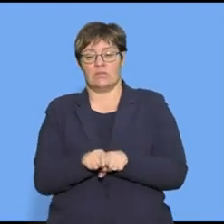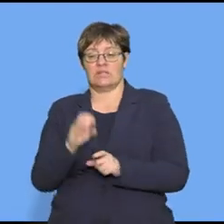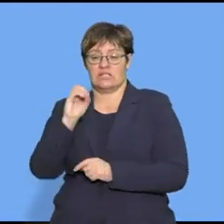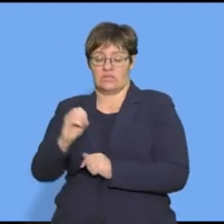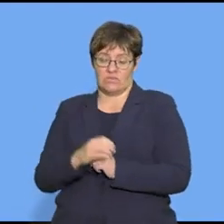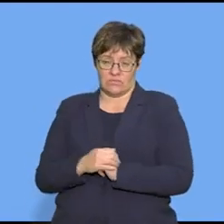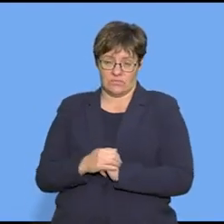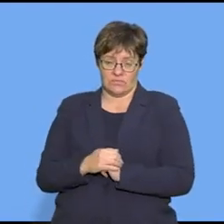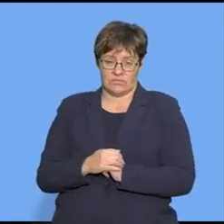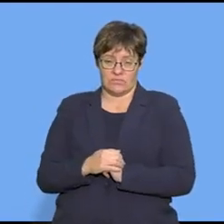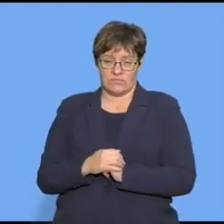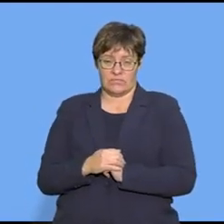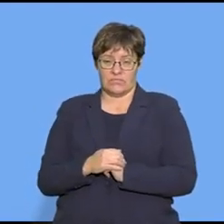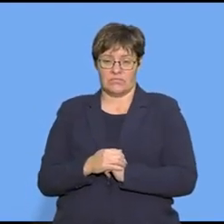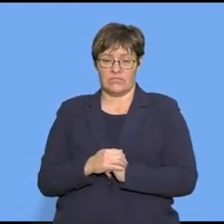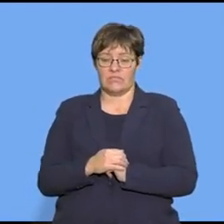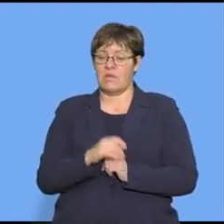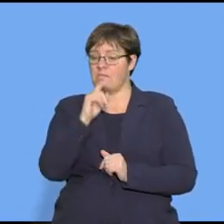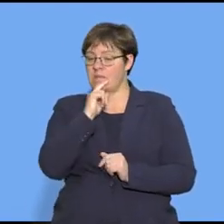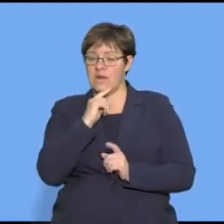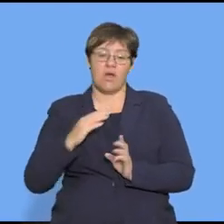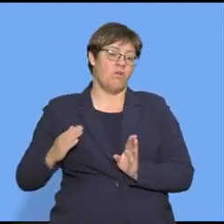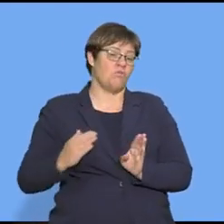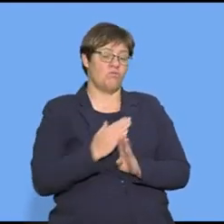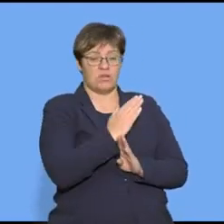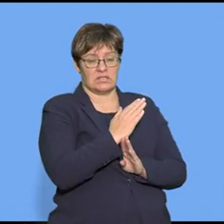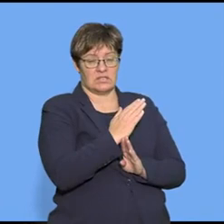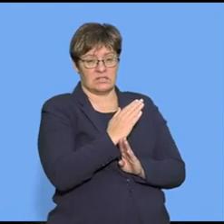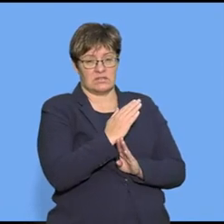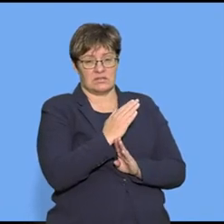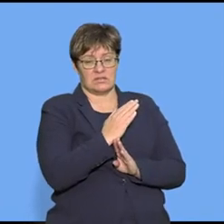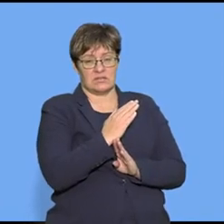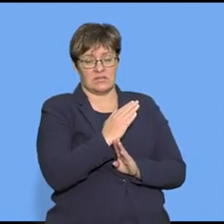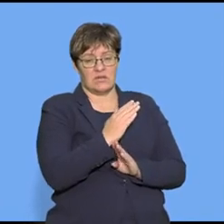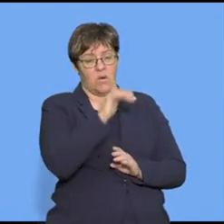to 0, right? So meaning it does not cross on the